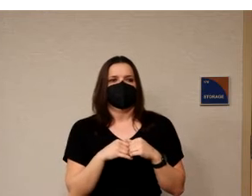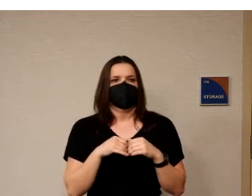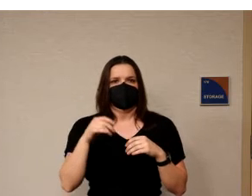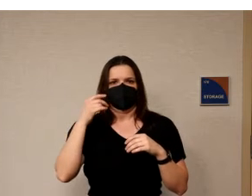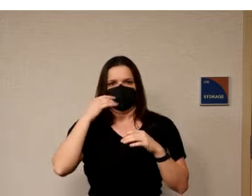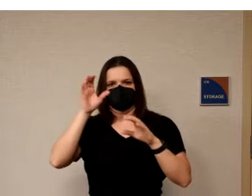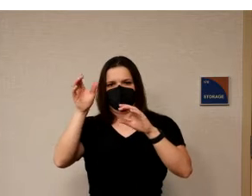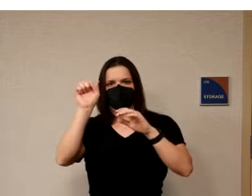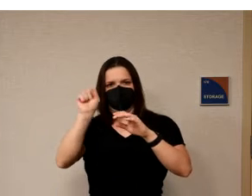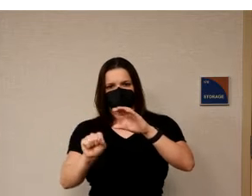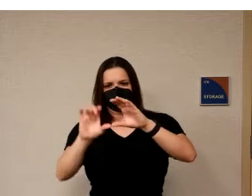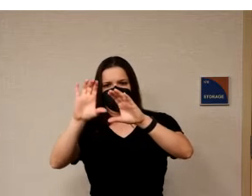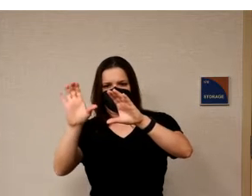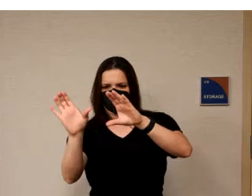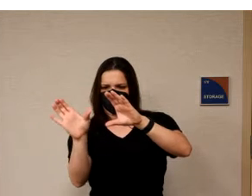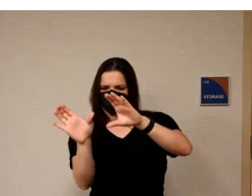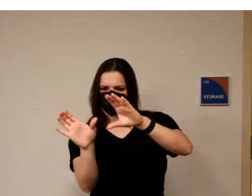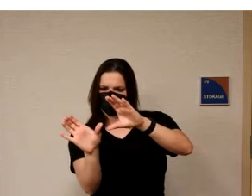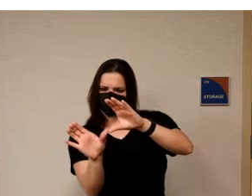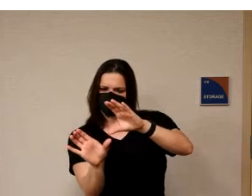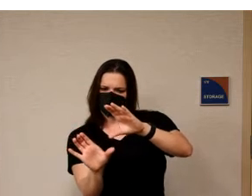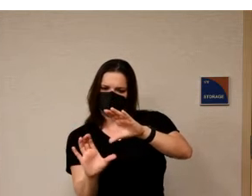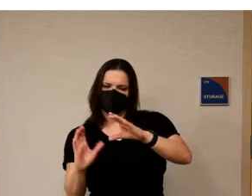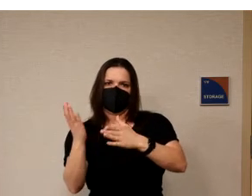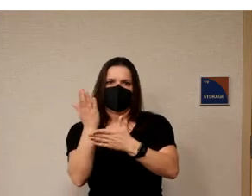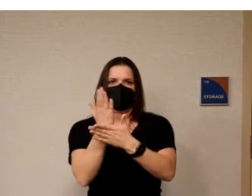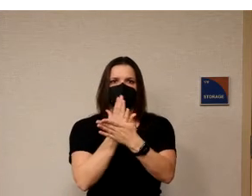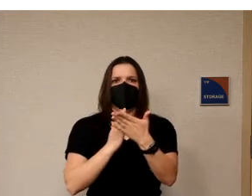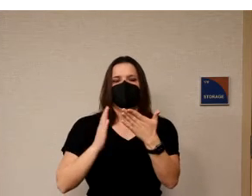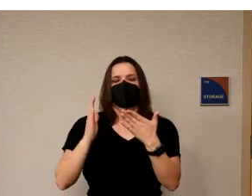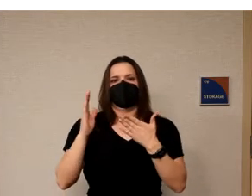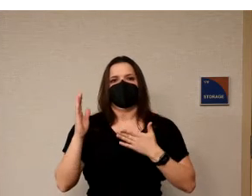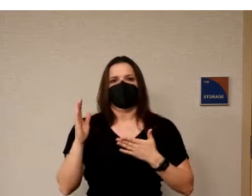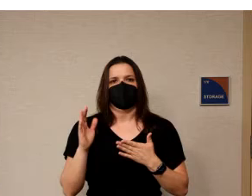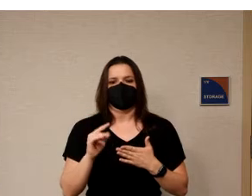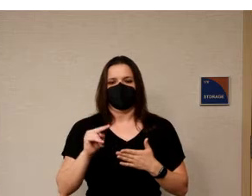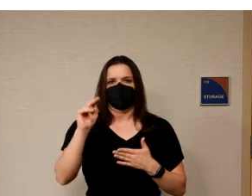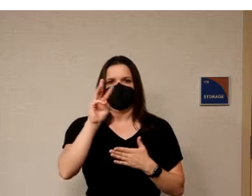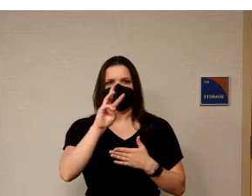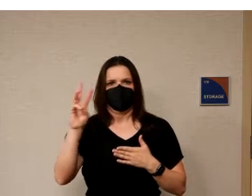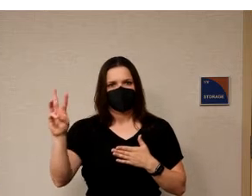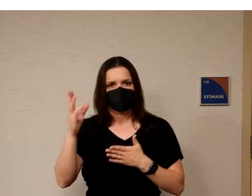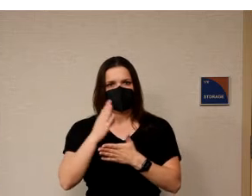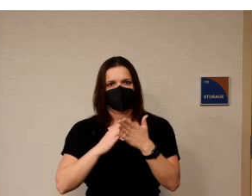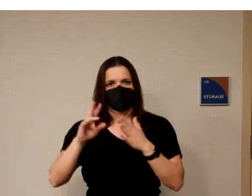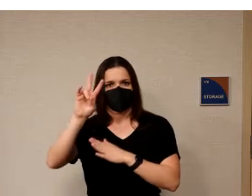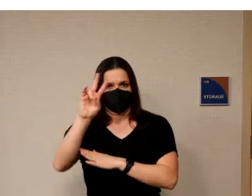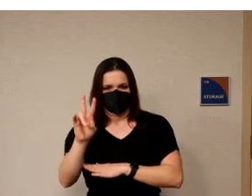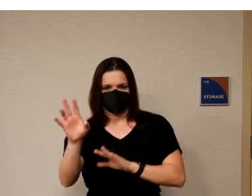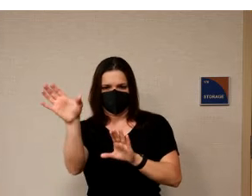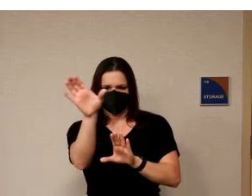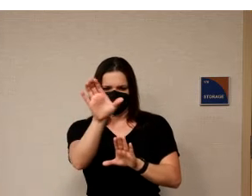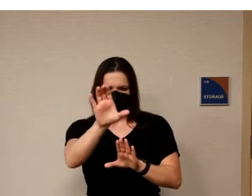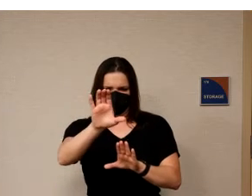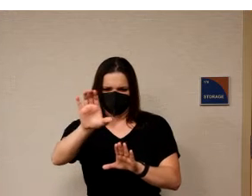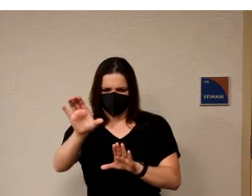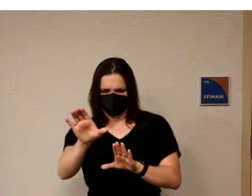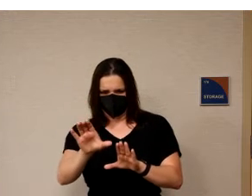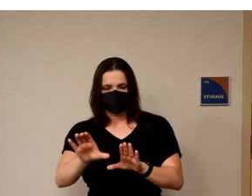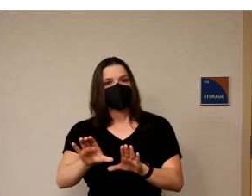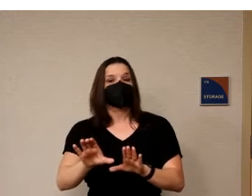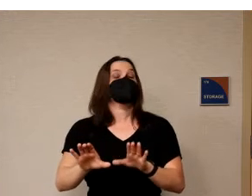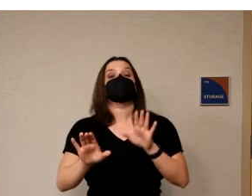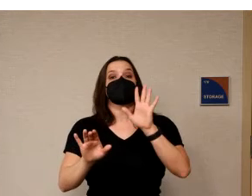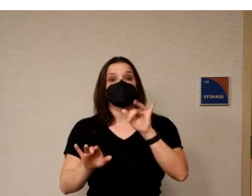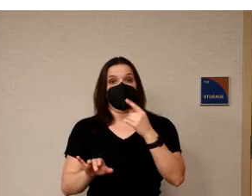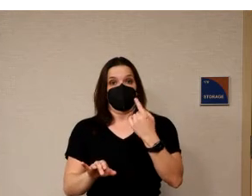as its southern border, and then comes in and takes in part of the northwest part of Visalia. This one